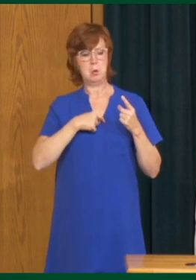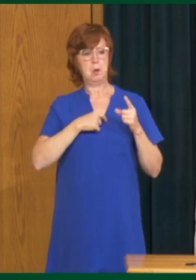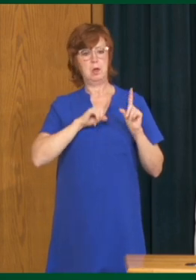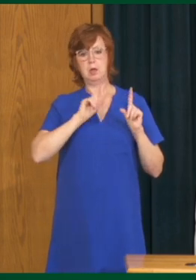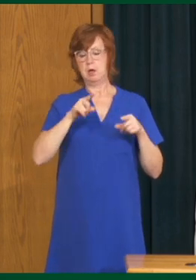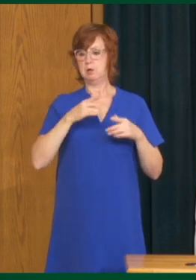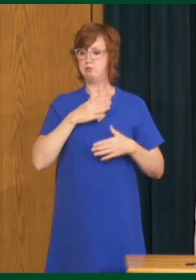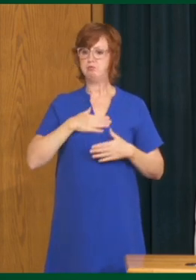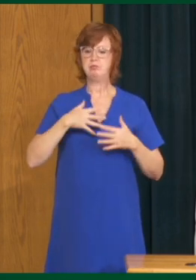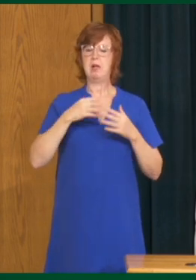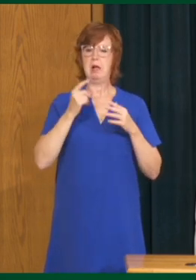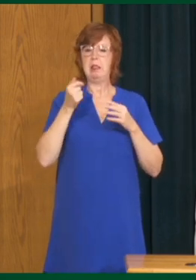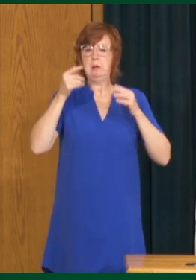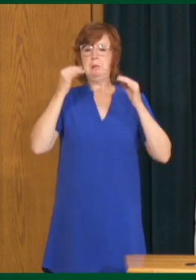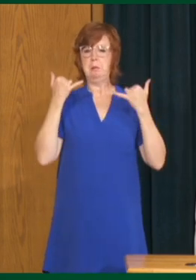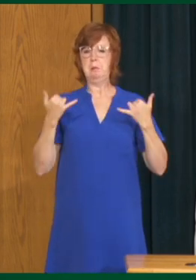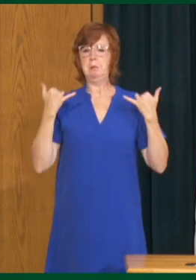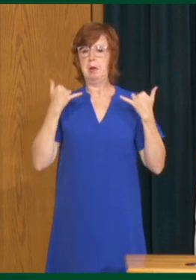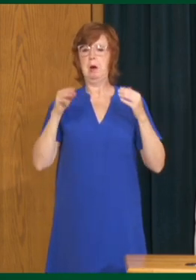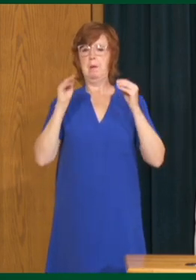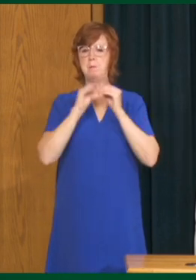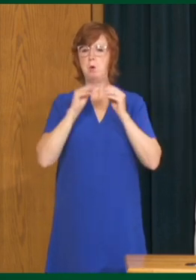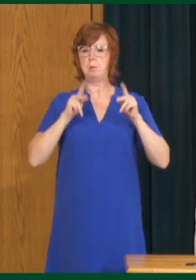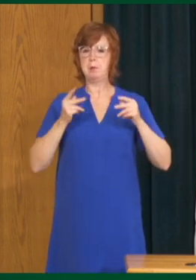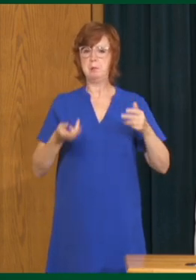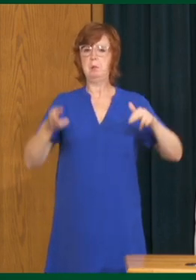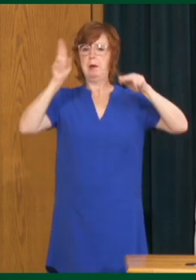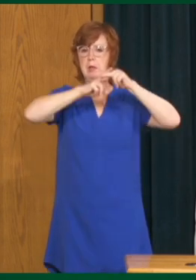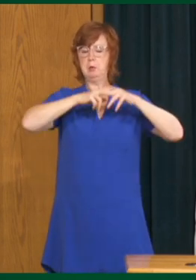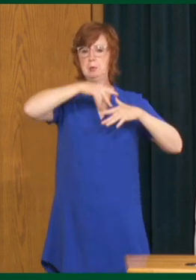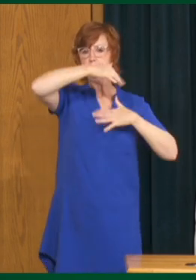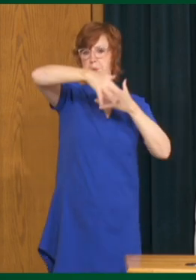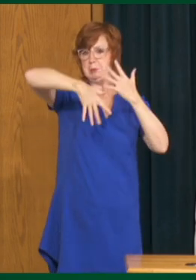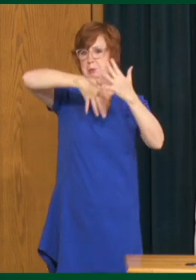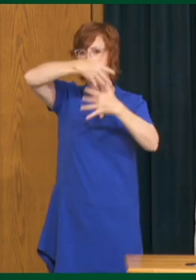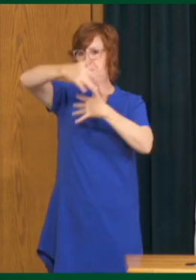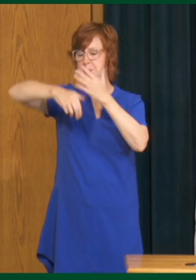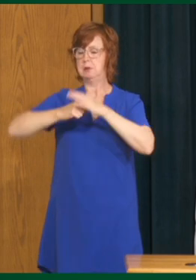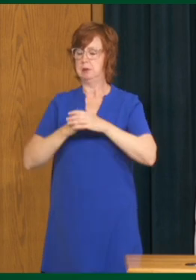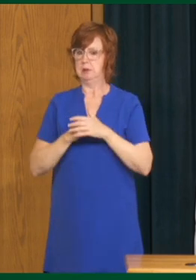been in contact with the case of COVID and have symptoms or concerns,